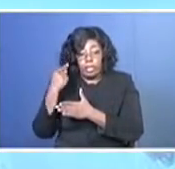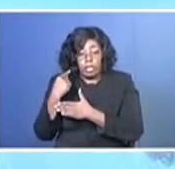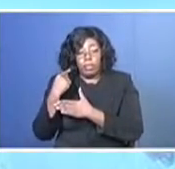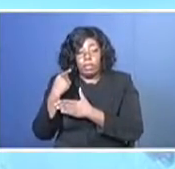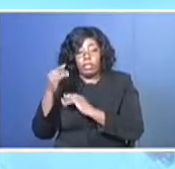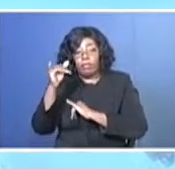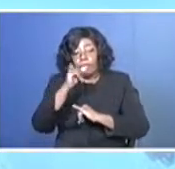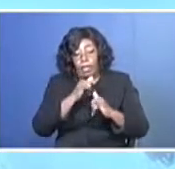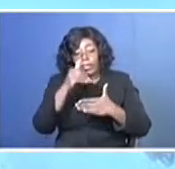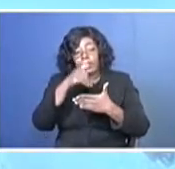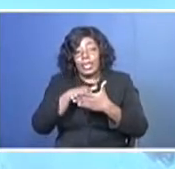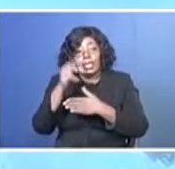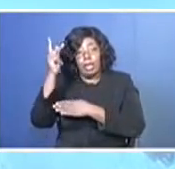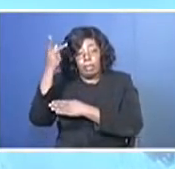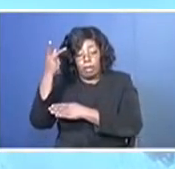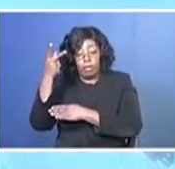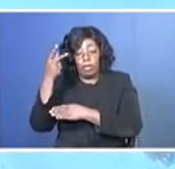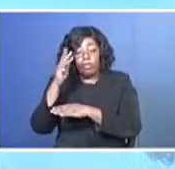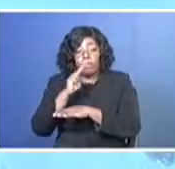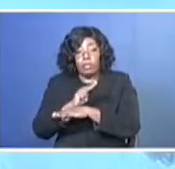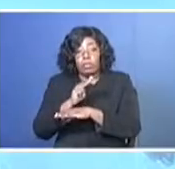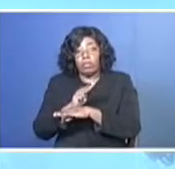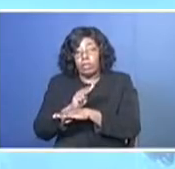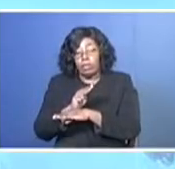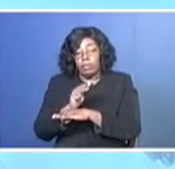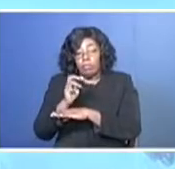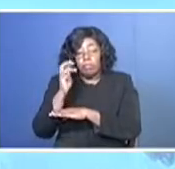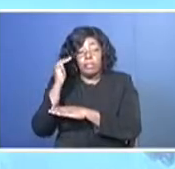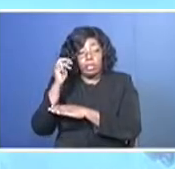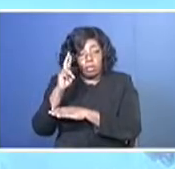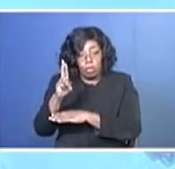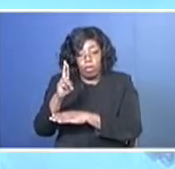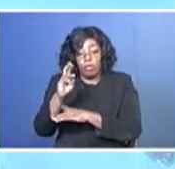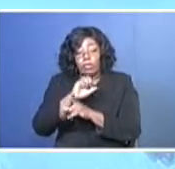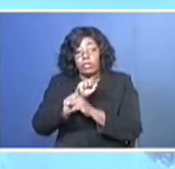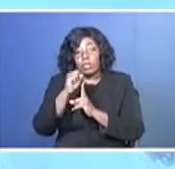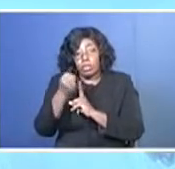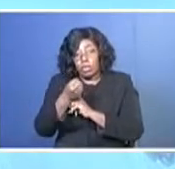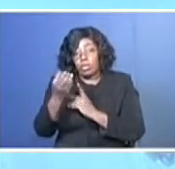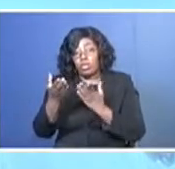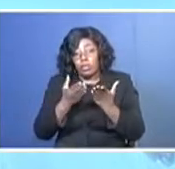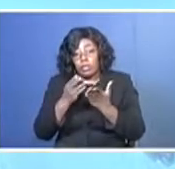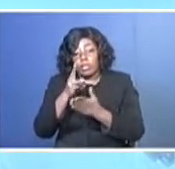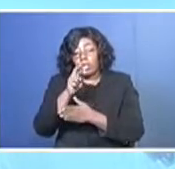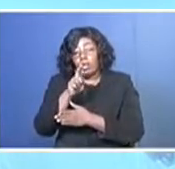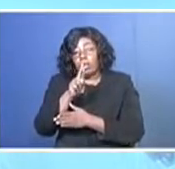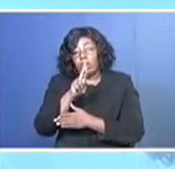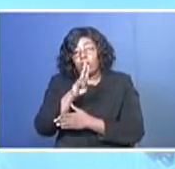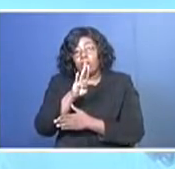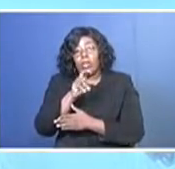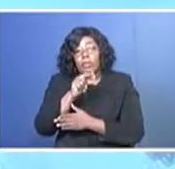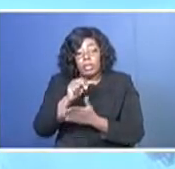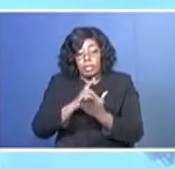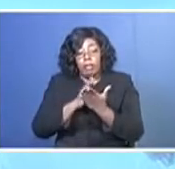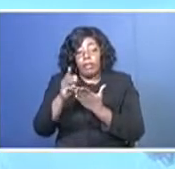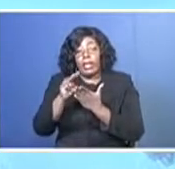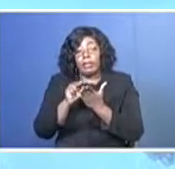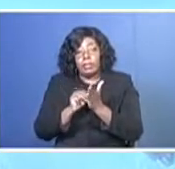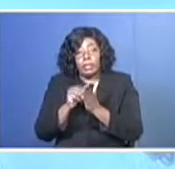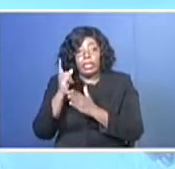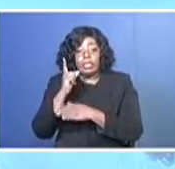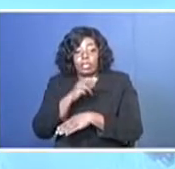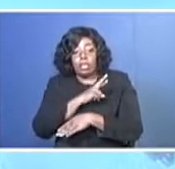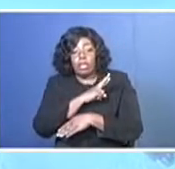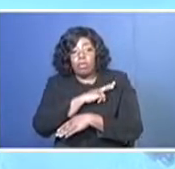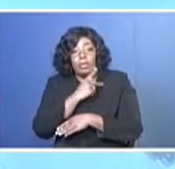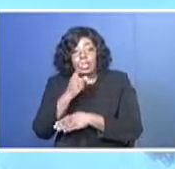legislation before Parliament. That from Minister of State for the Ministry of Social Services and Urban Development, the Honourable Lisa Ramming, who today revealed